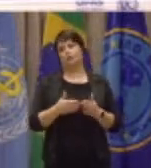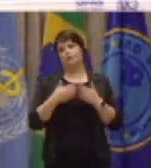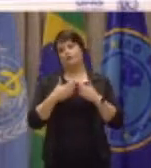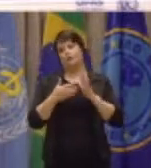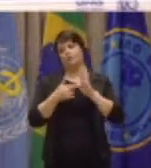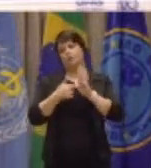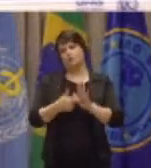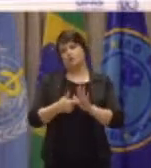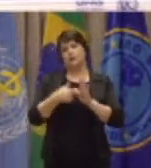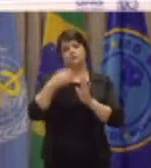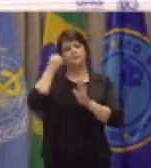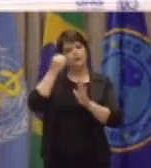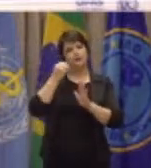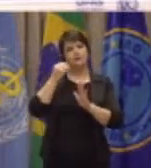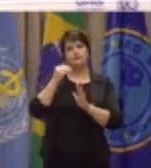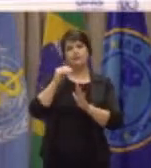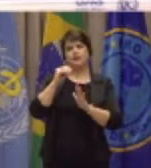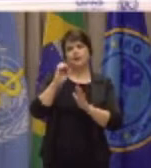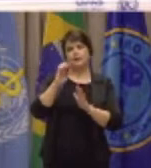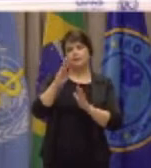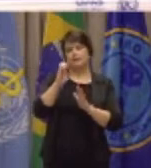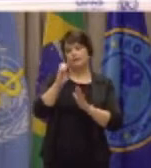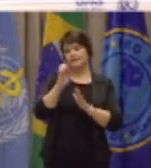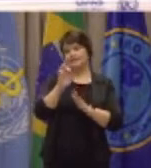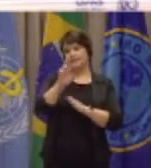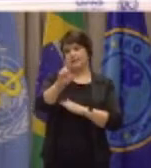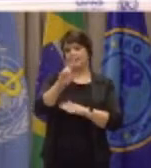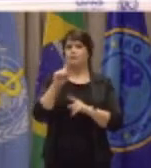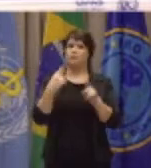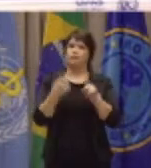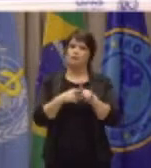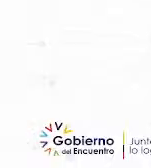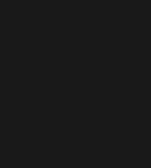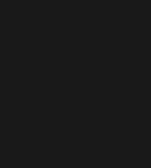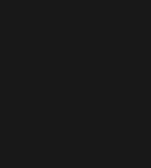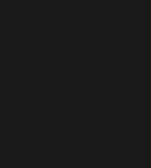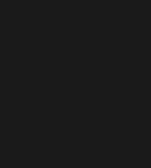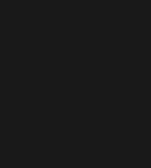I would like to present the experience from EBSER